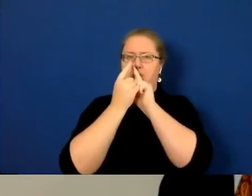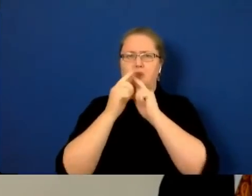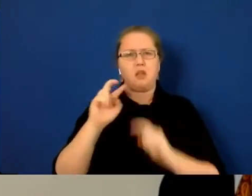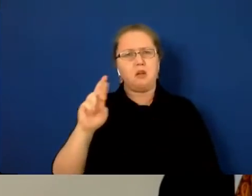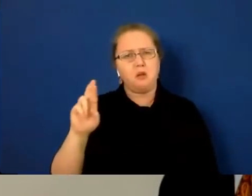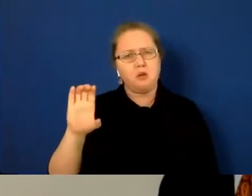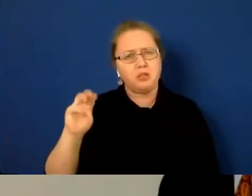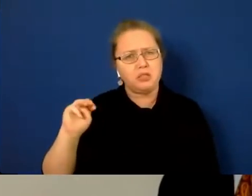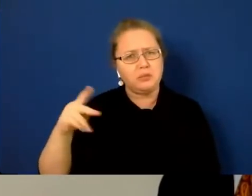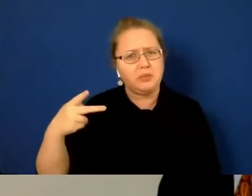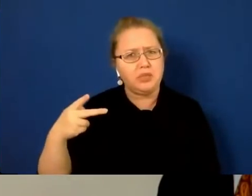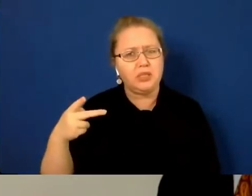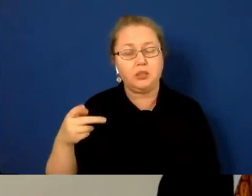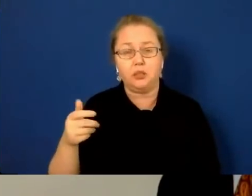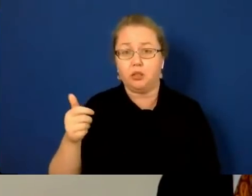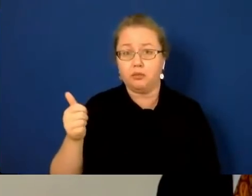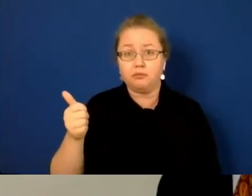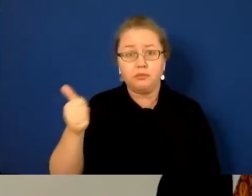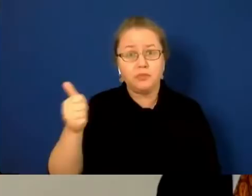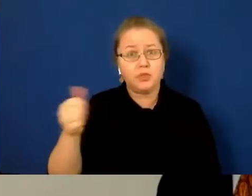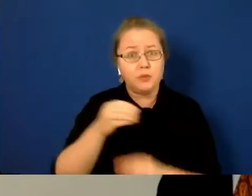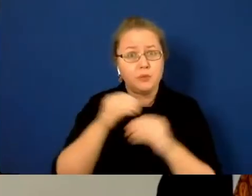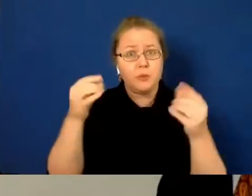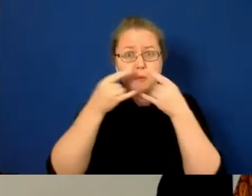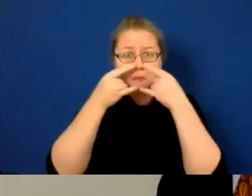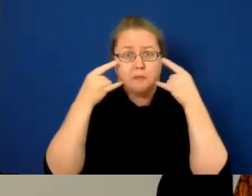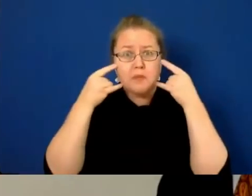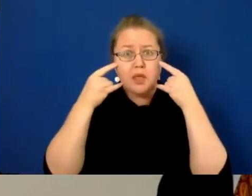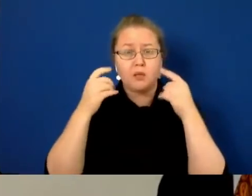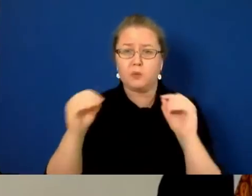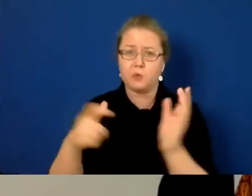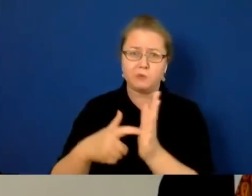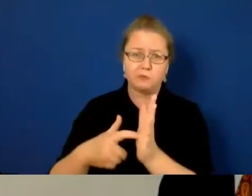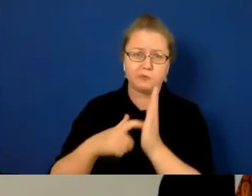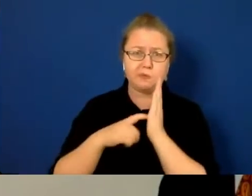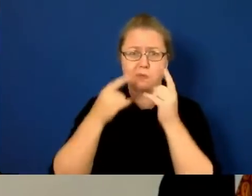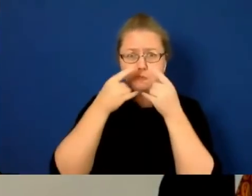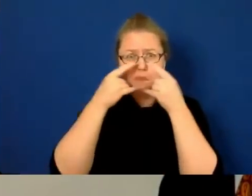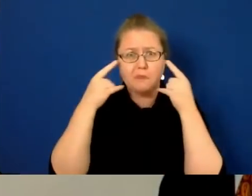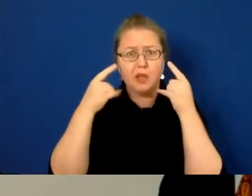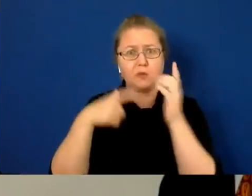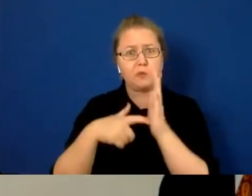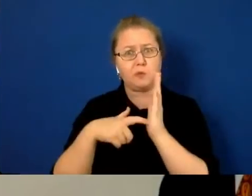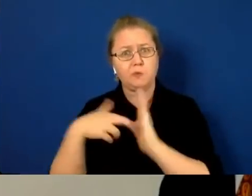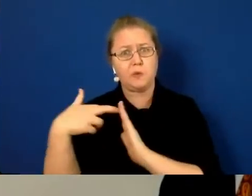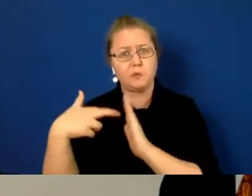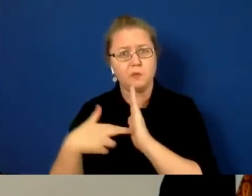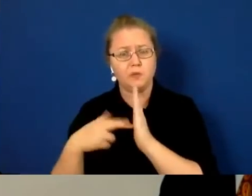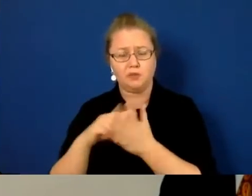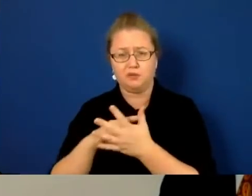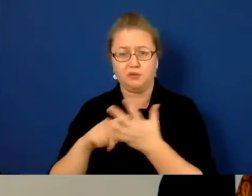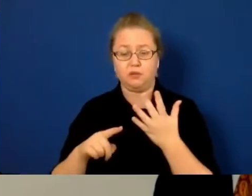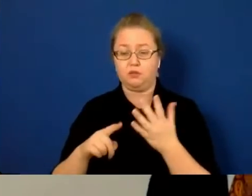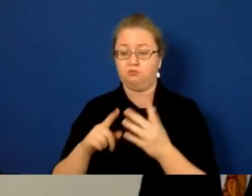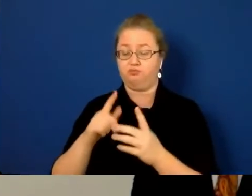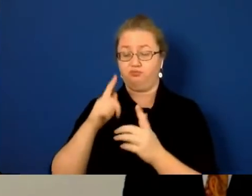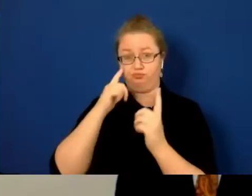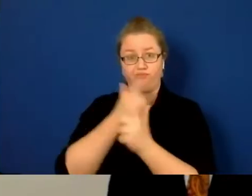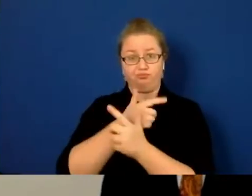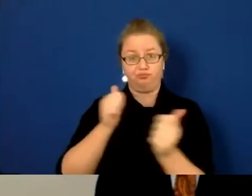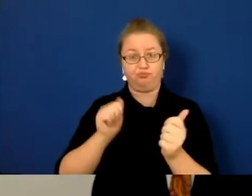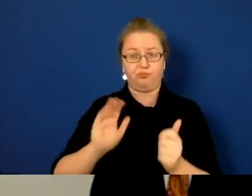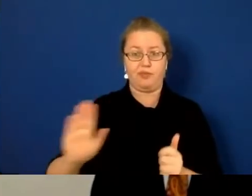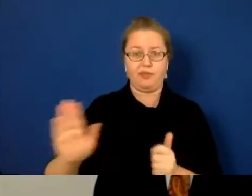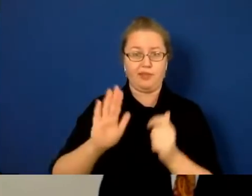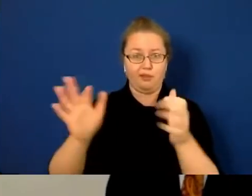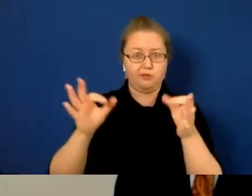visited by a Mountie regarding a traffic incident, showed up on the doorstep without a mask, and was about a